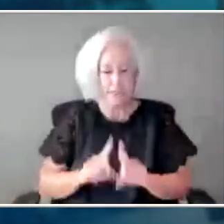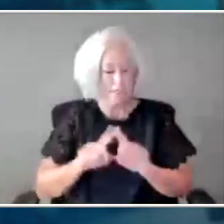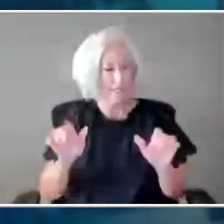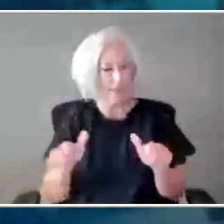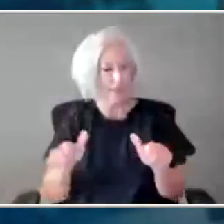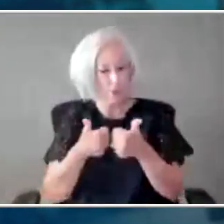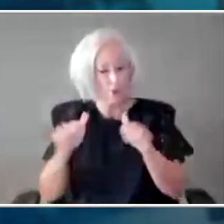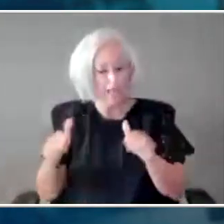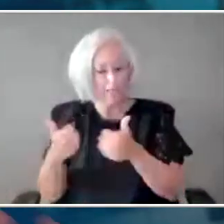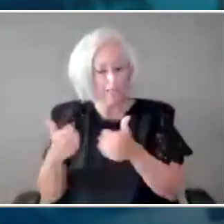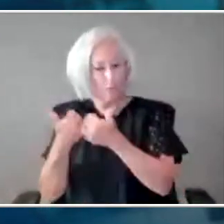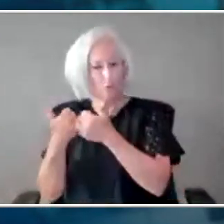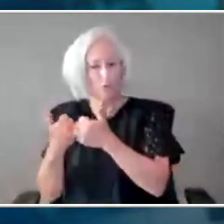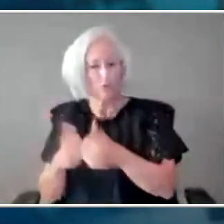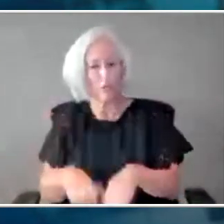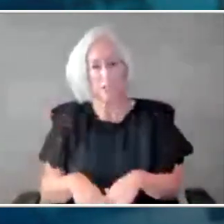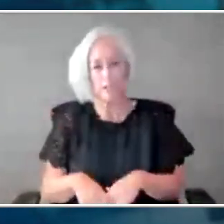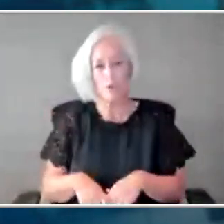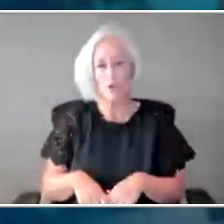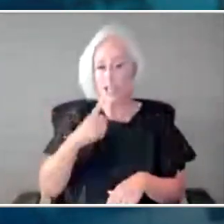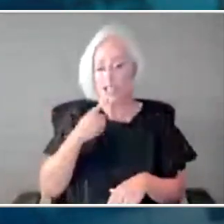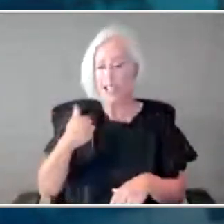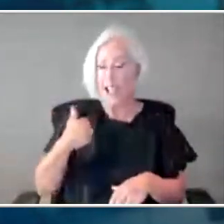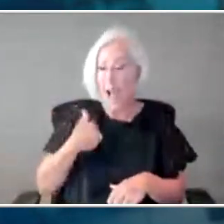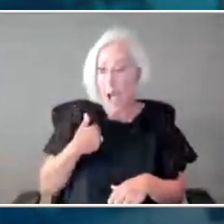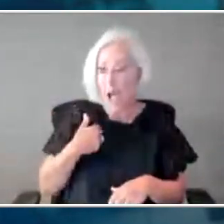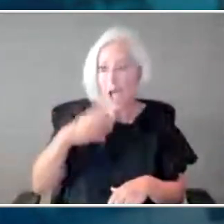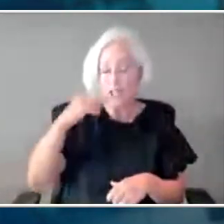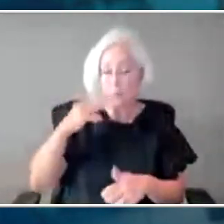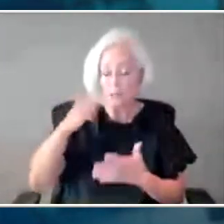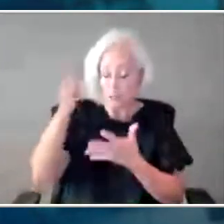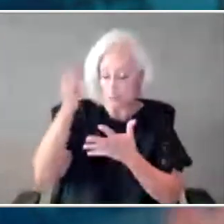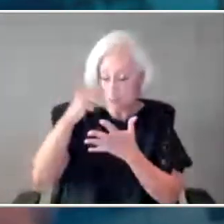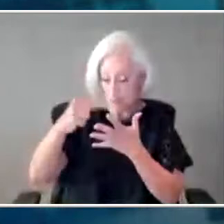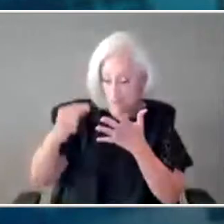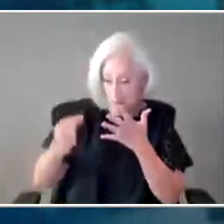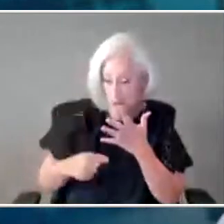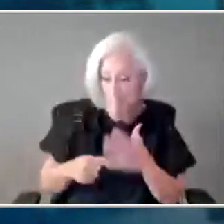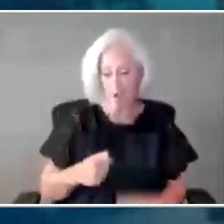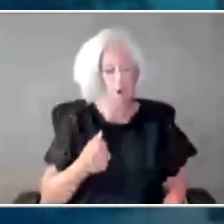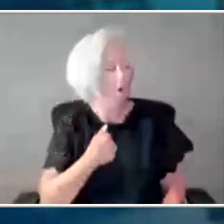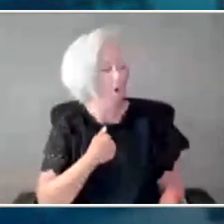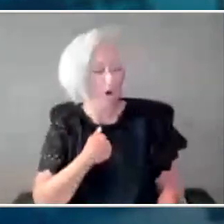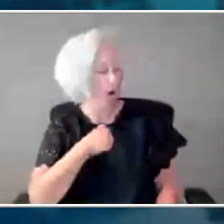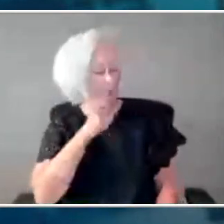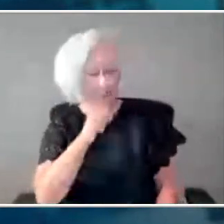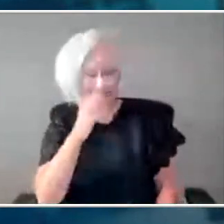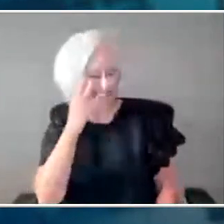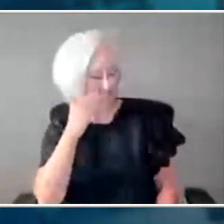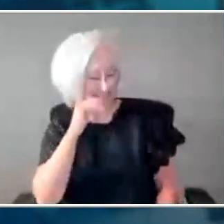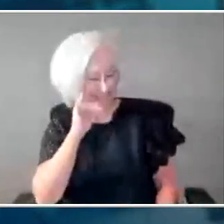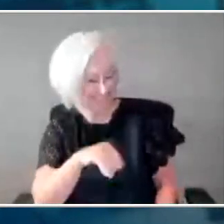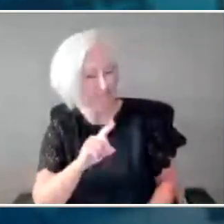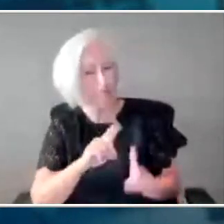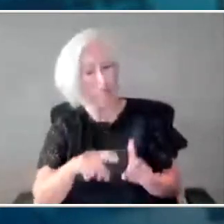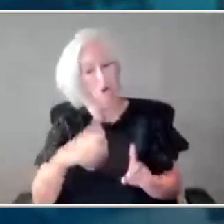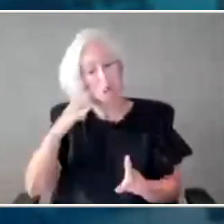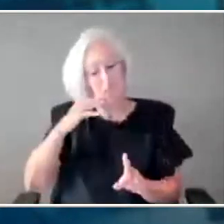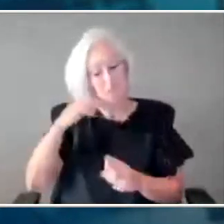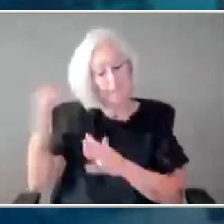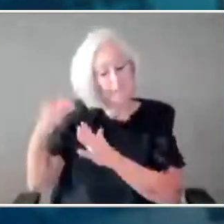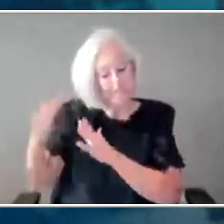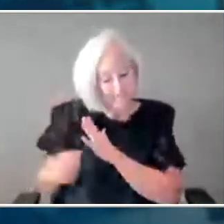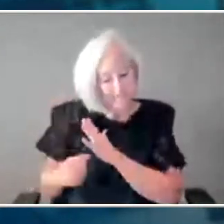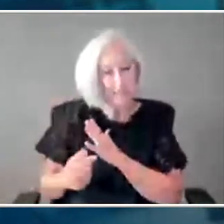about, like, this is what I'm really going through, and they may be like, that's not really something I experienced, but I experienced this. And I think it's also really therapeutic for the women